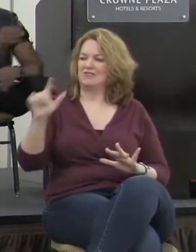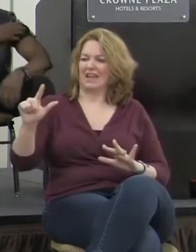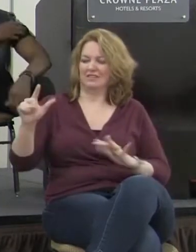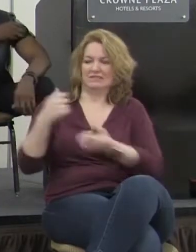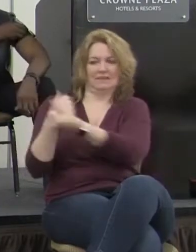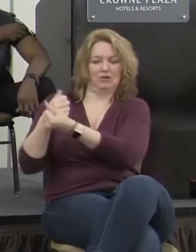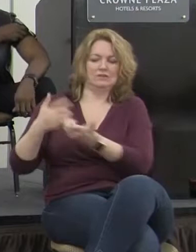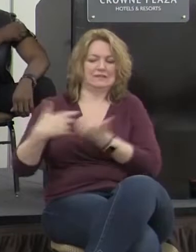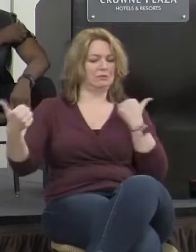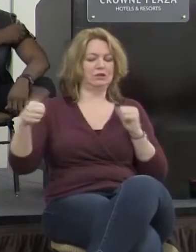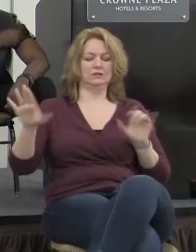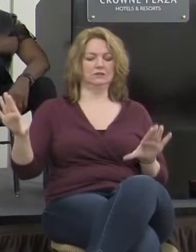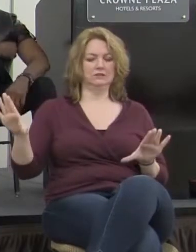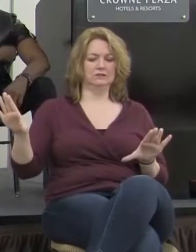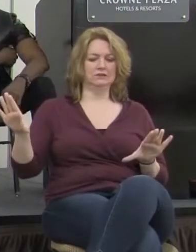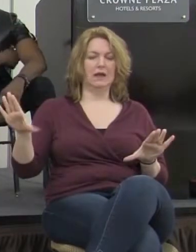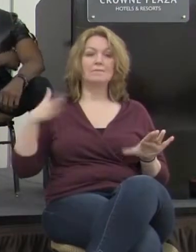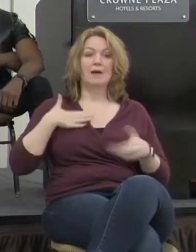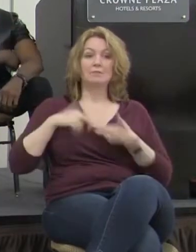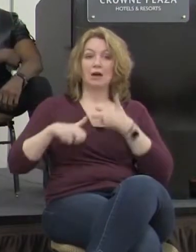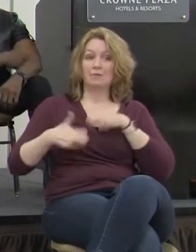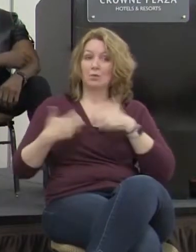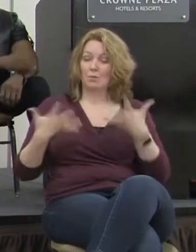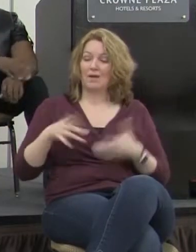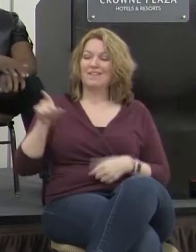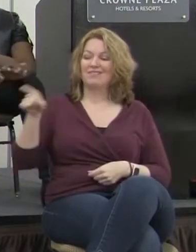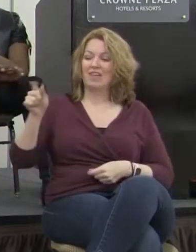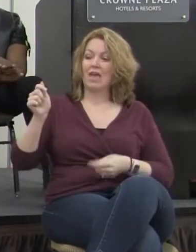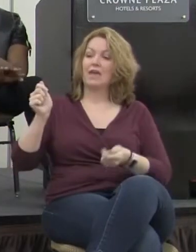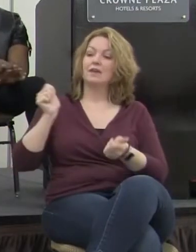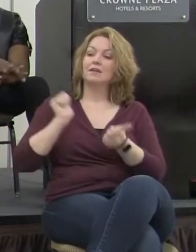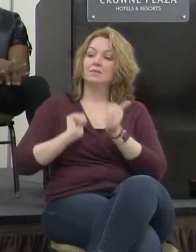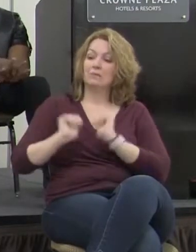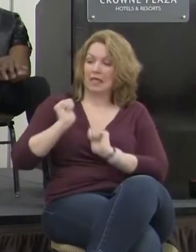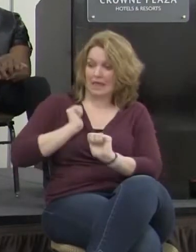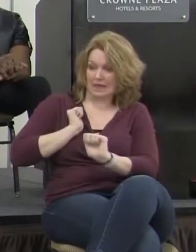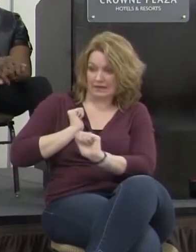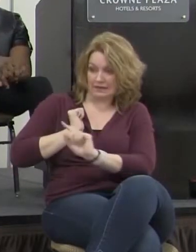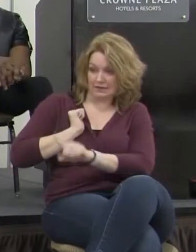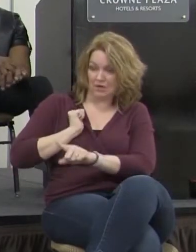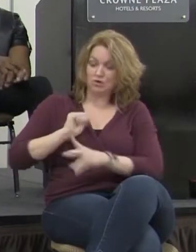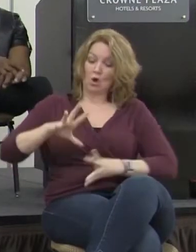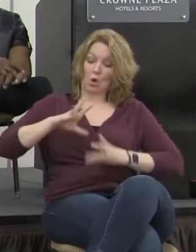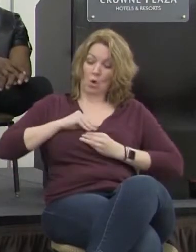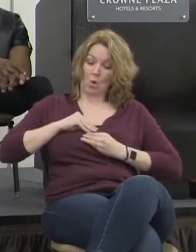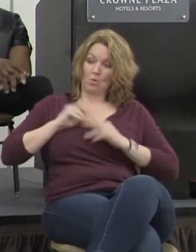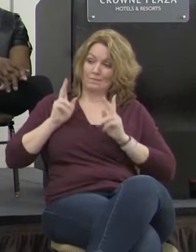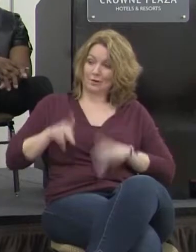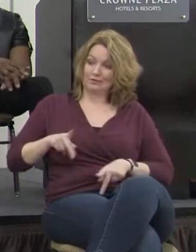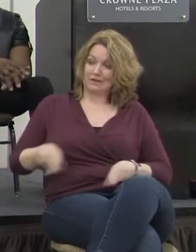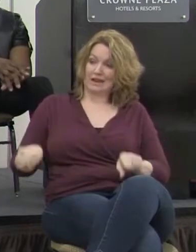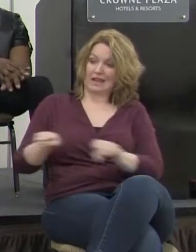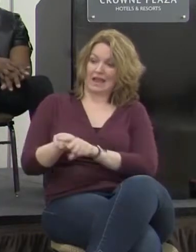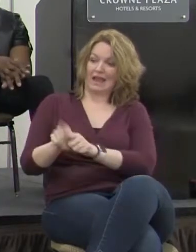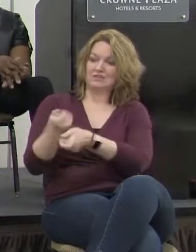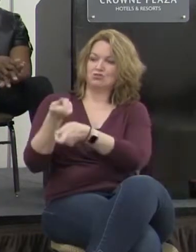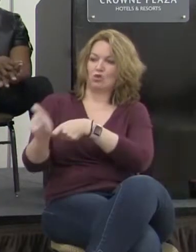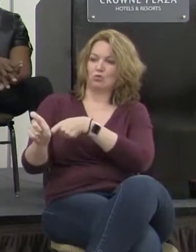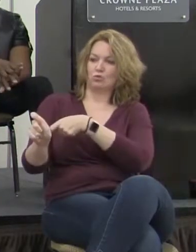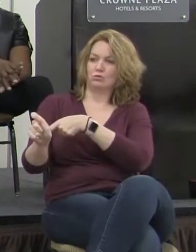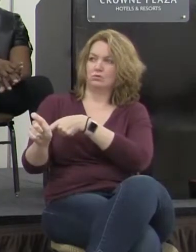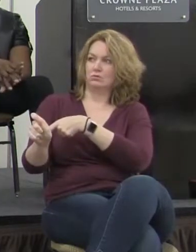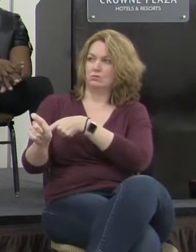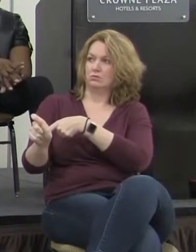ever was and only ever will be that they played the issue of owning someone as a joke. Plus, there was